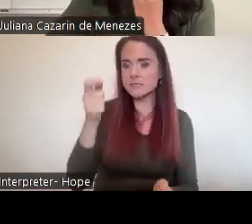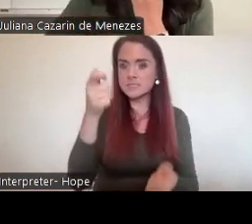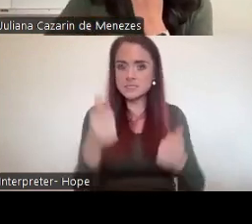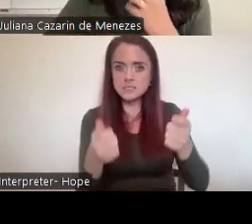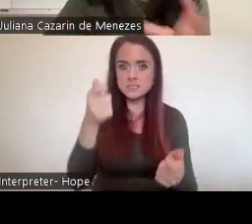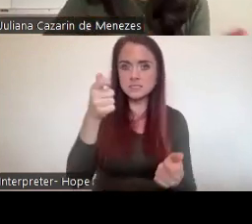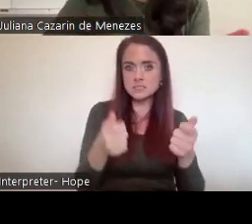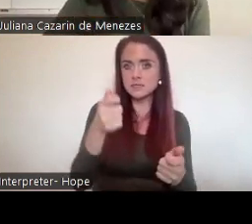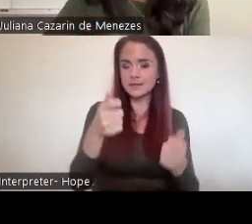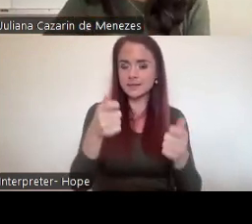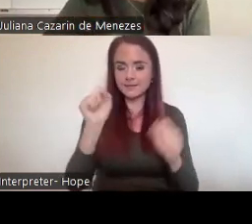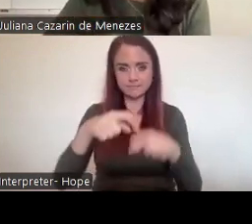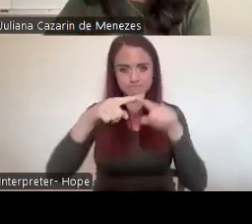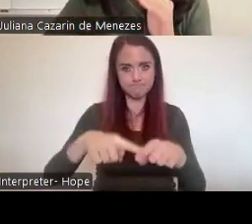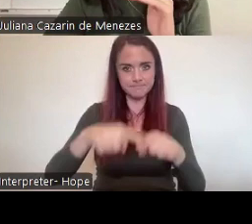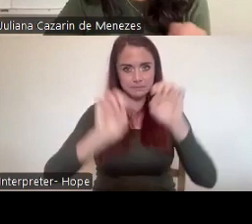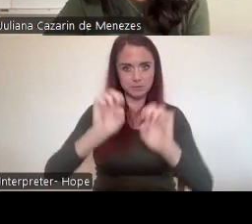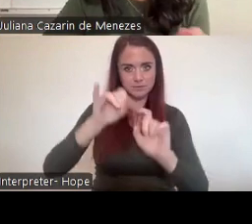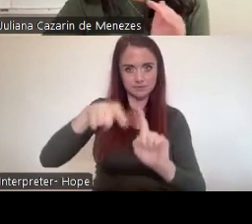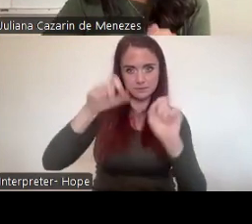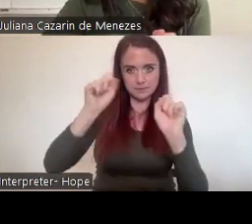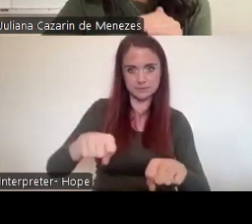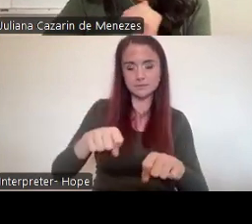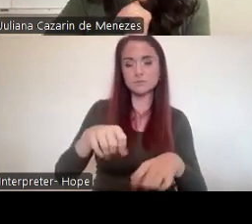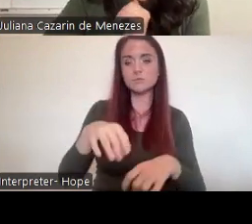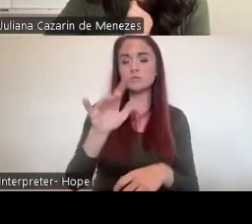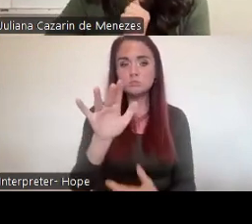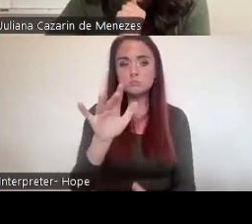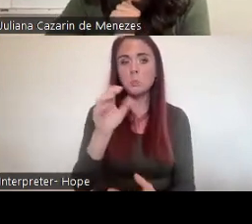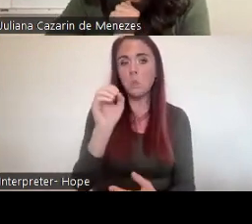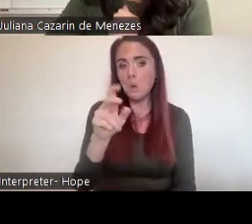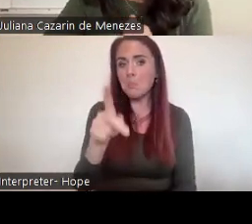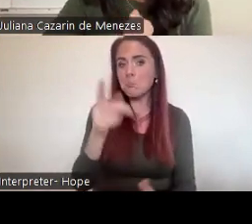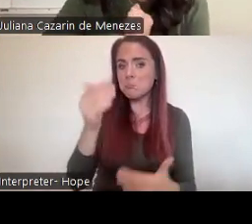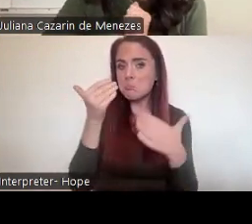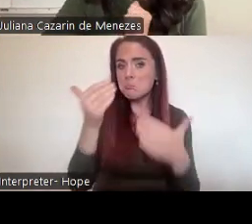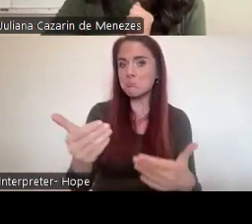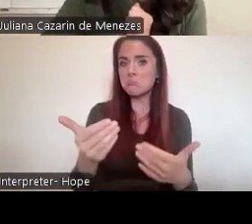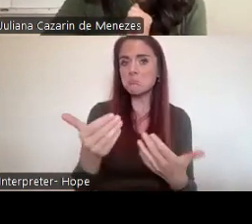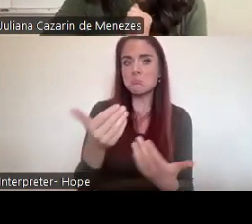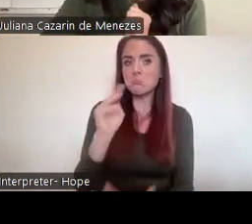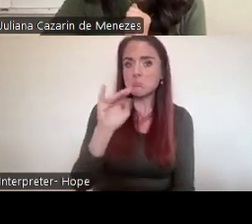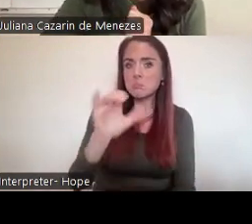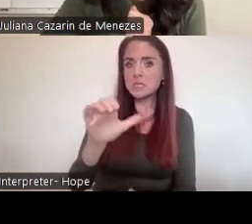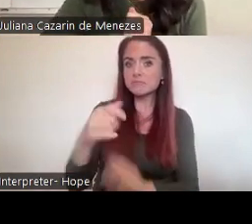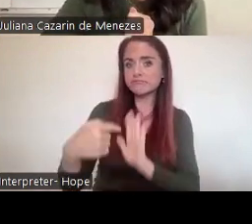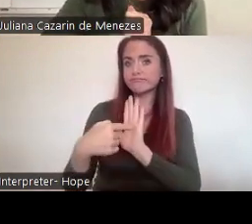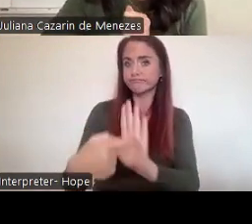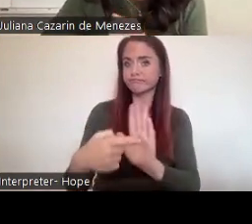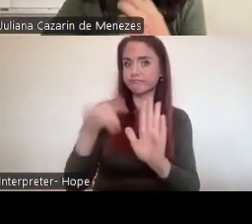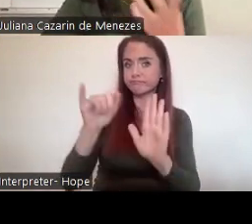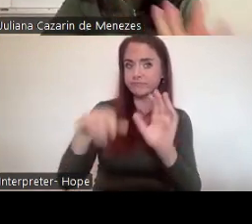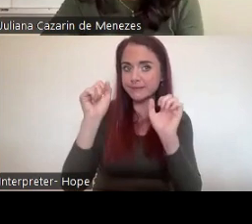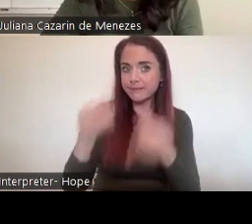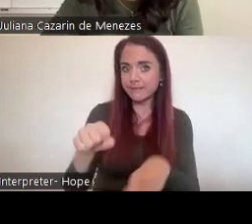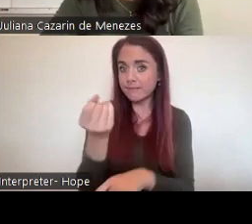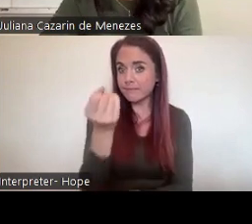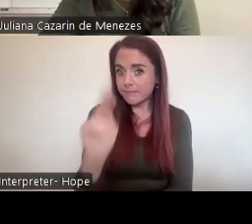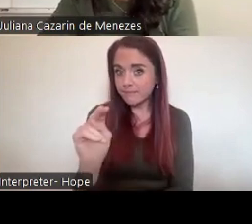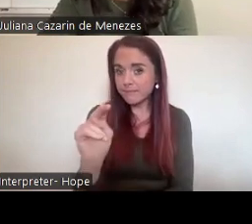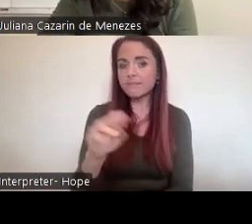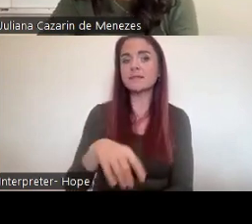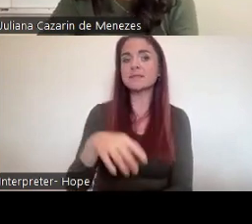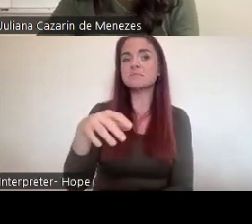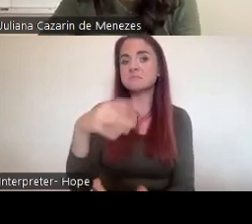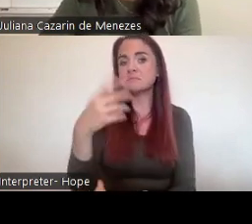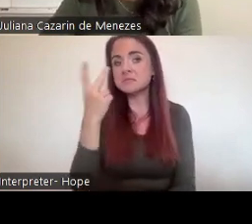experiment. So what we did was, okay, let's turn on the MIC expression in the lungs of these animals and see what happens with the